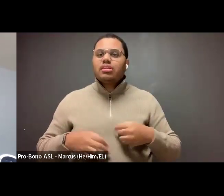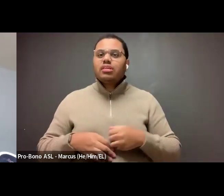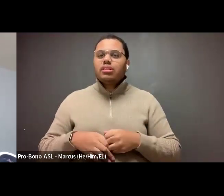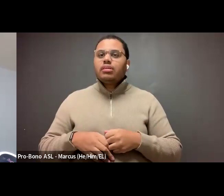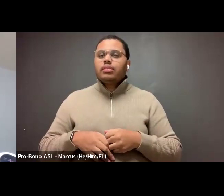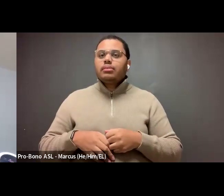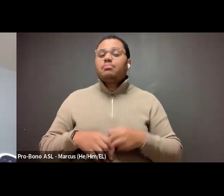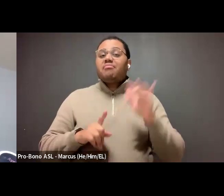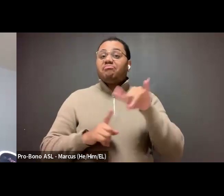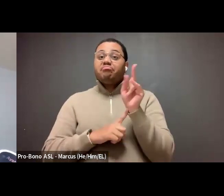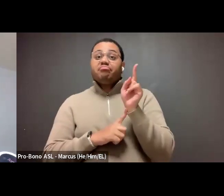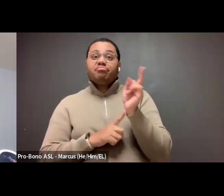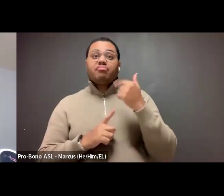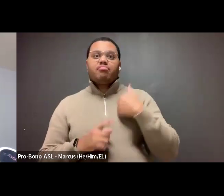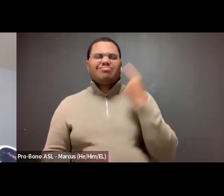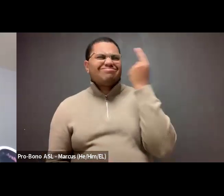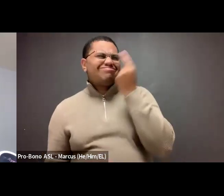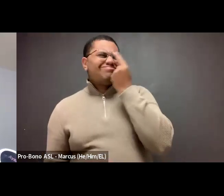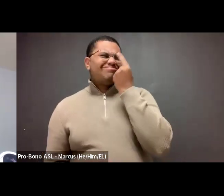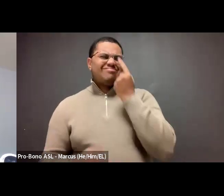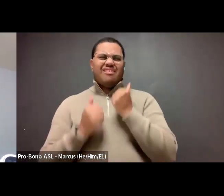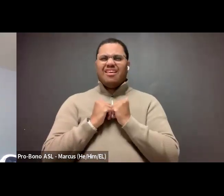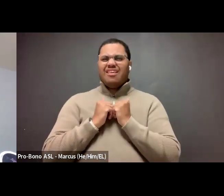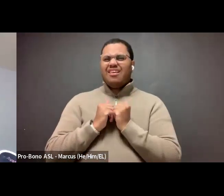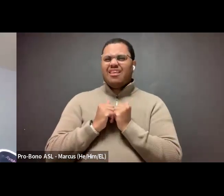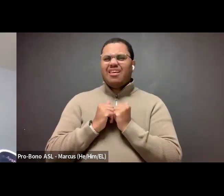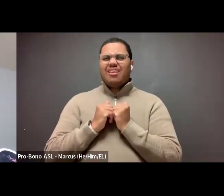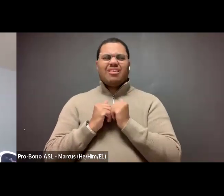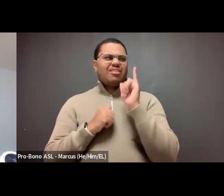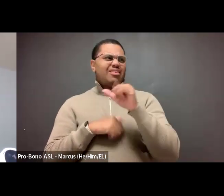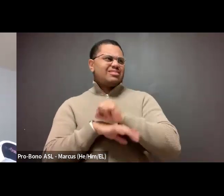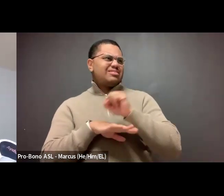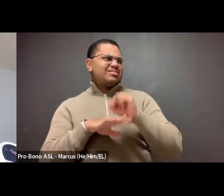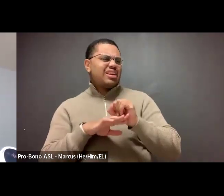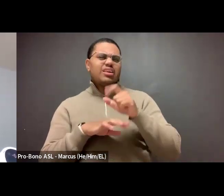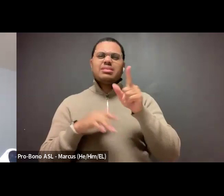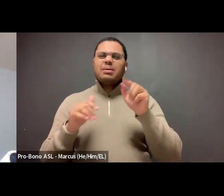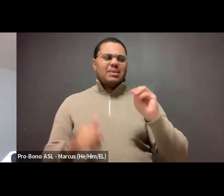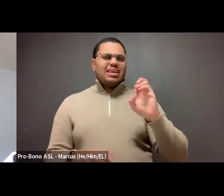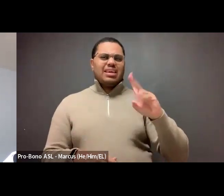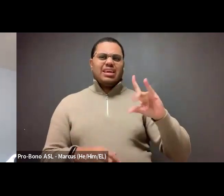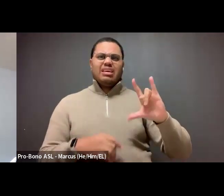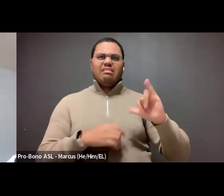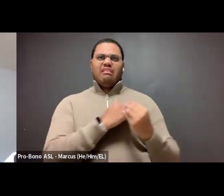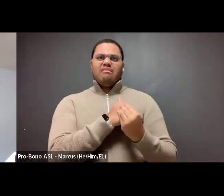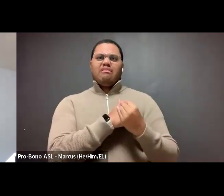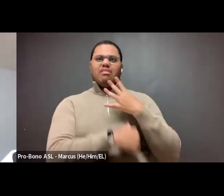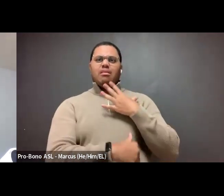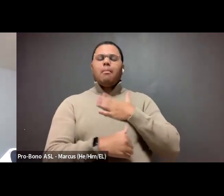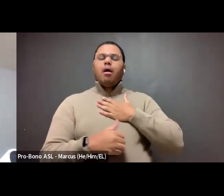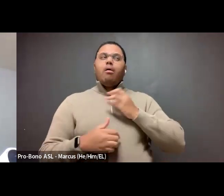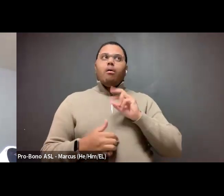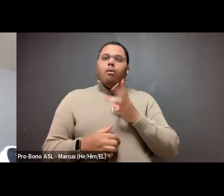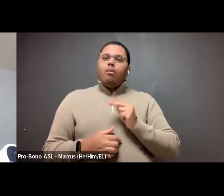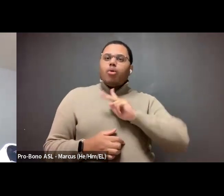It was in this moment that I wondered how much the stage and media had fueled my own personal disconnect with